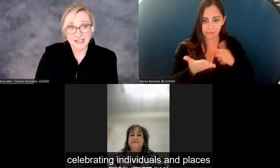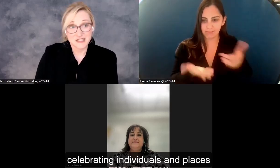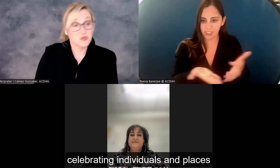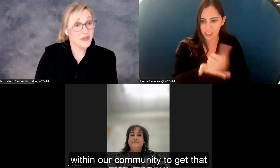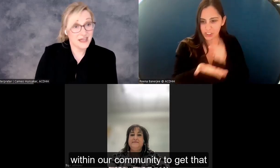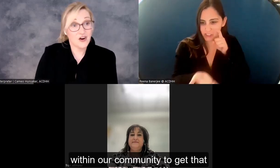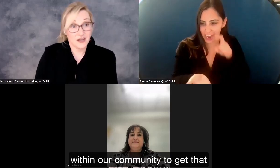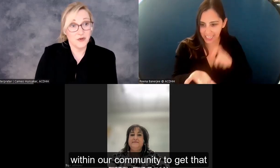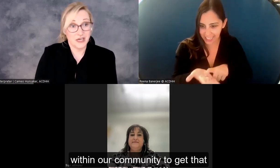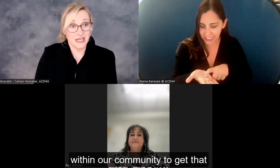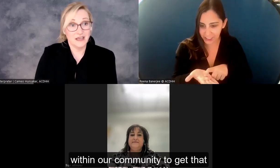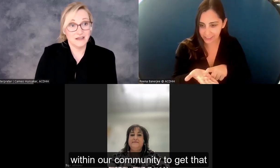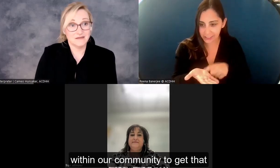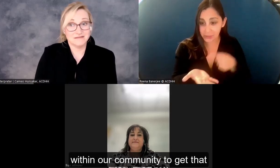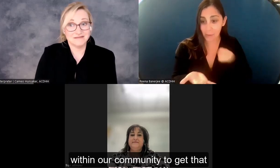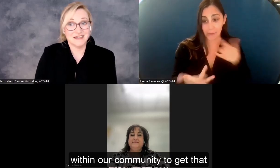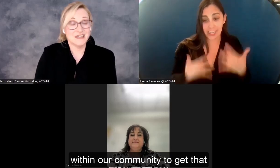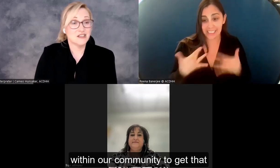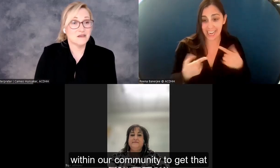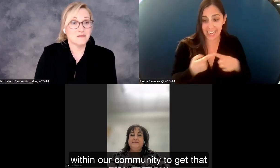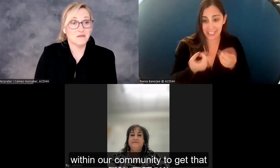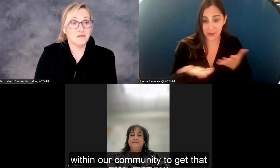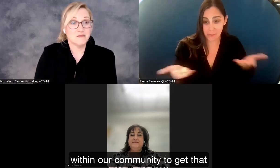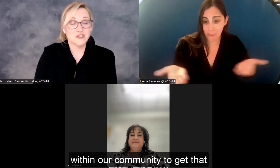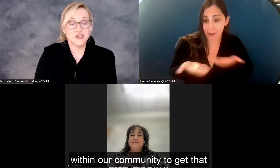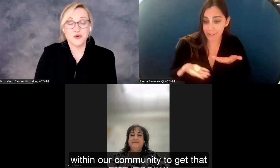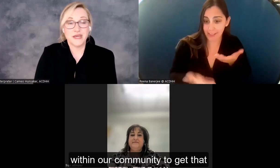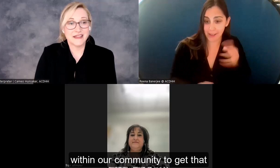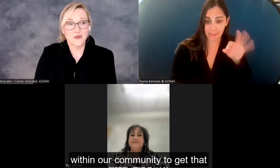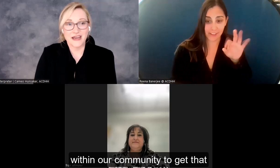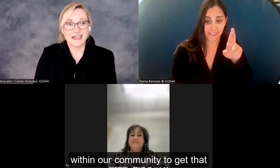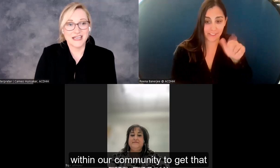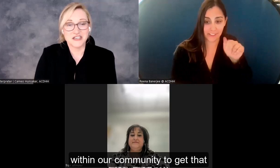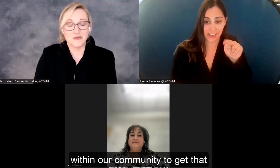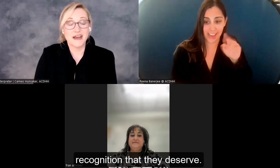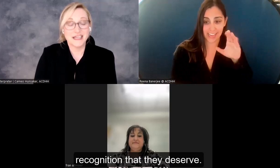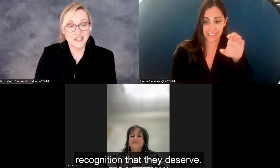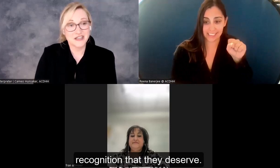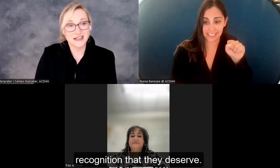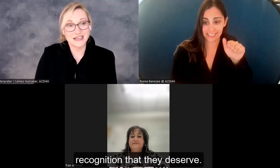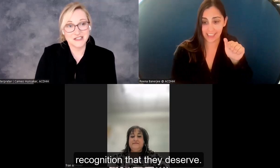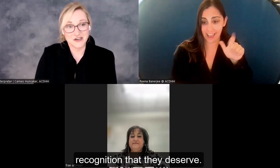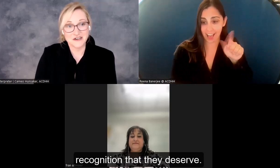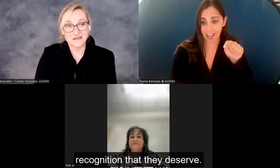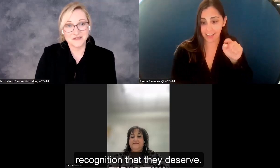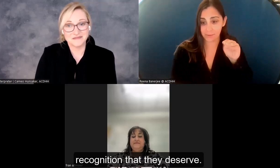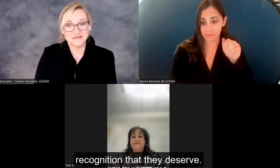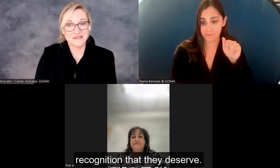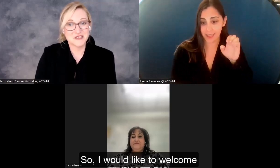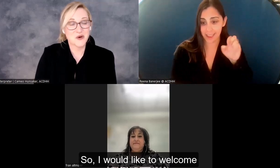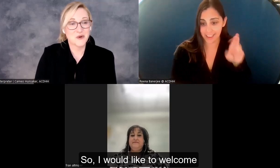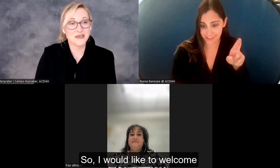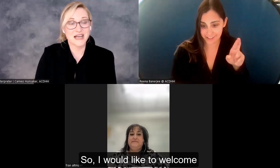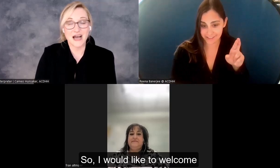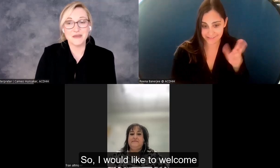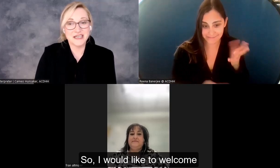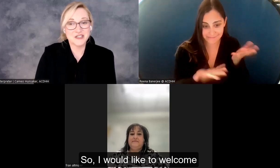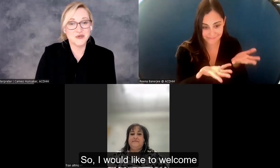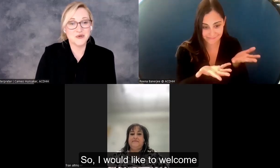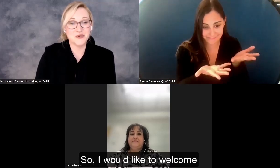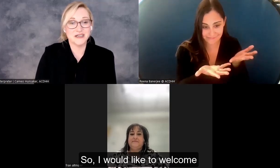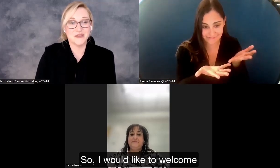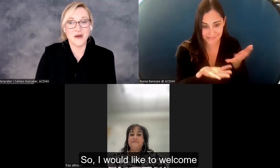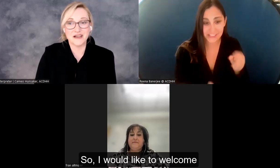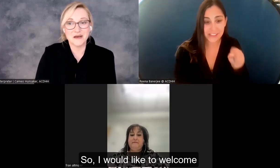and places within our community to get that recognition that they deserve. So I would